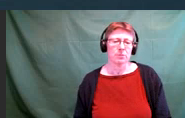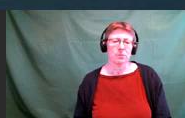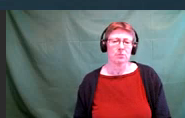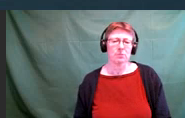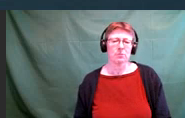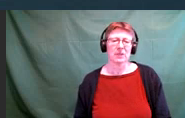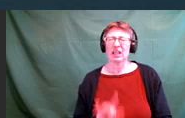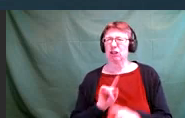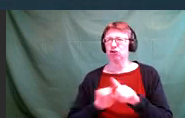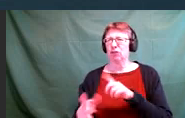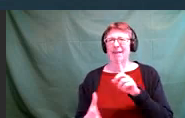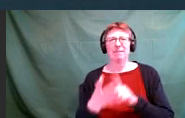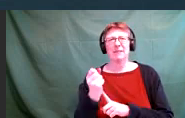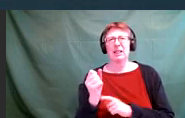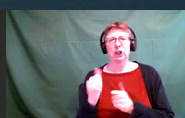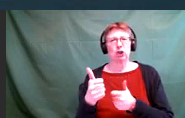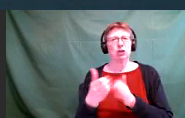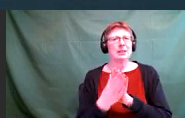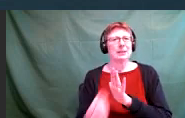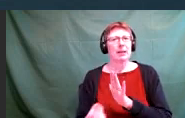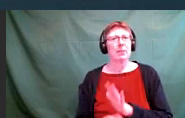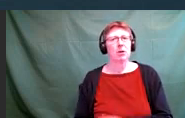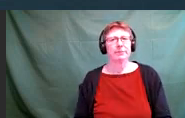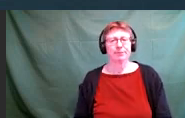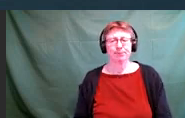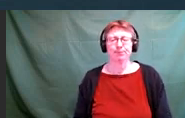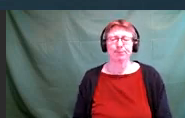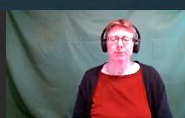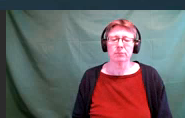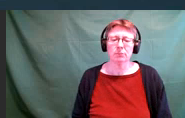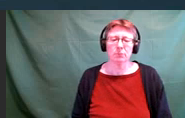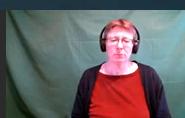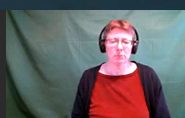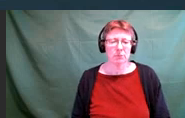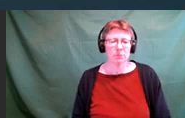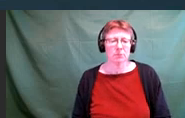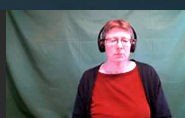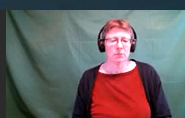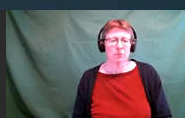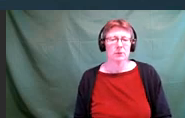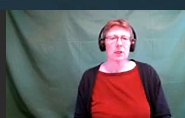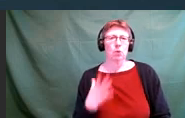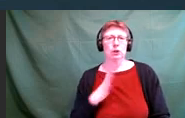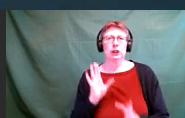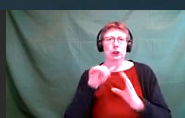just see if I can find an example of one that has efficient market efficiency in it.